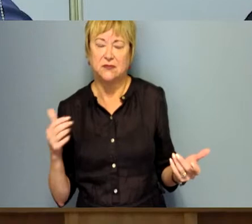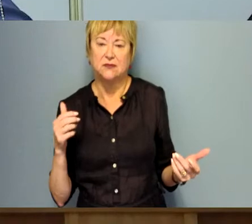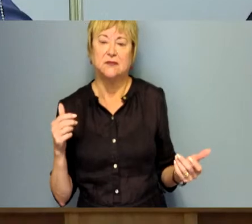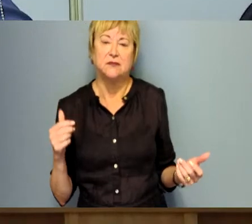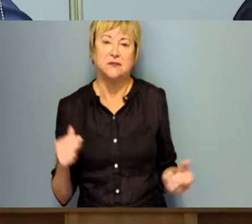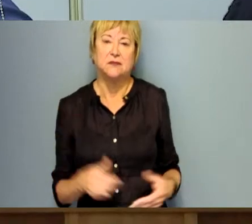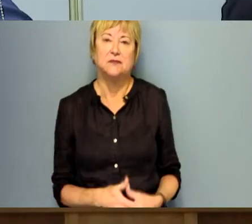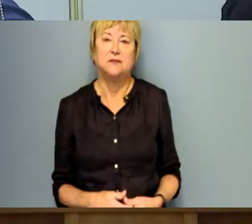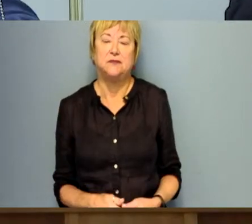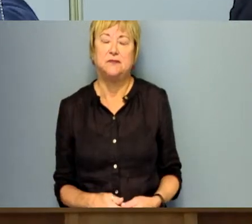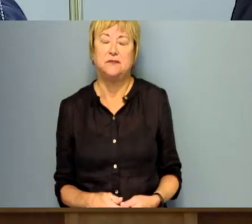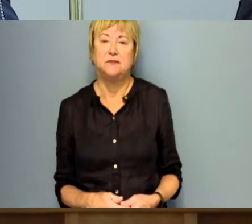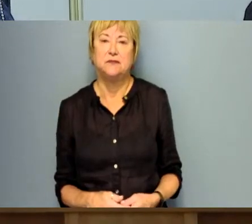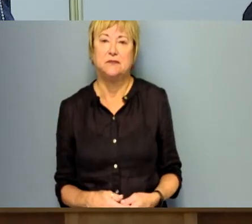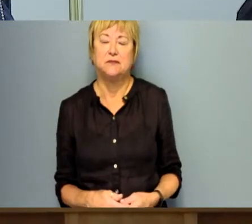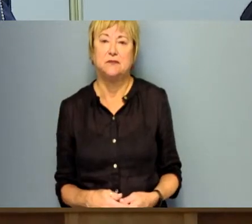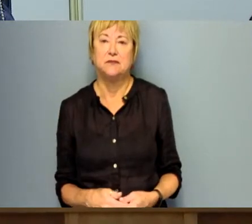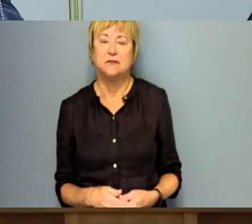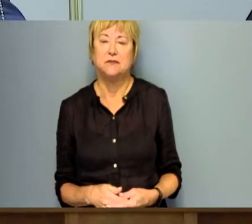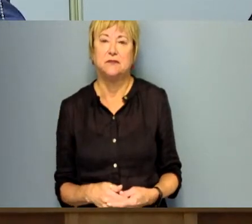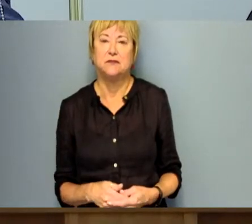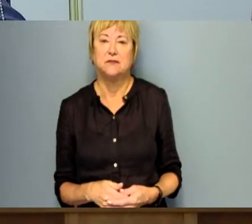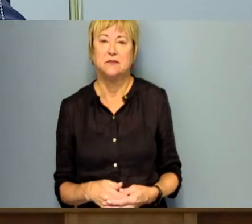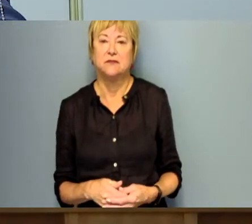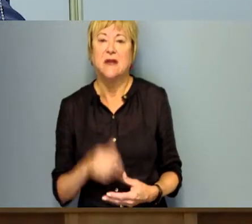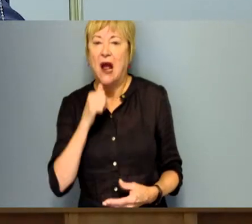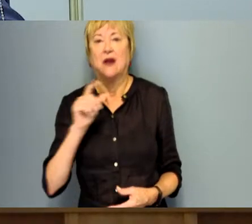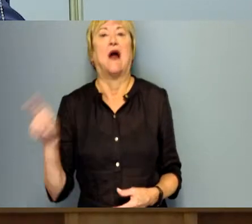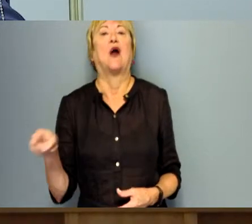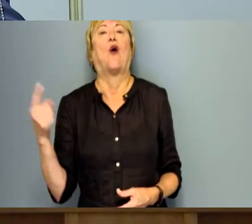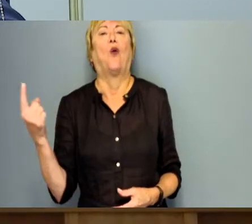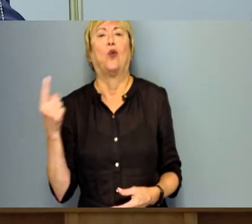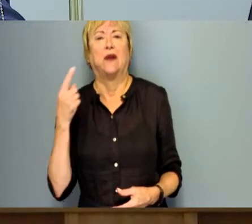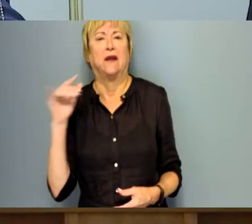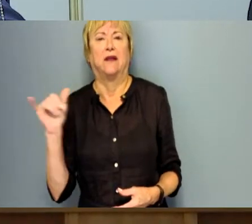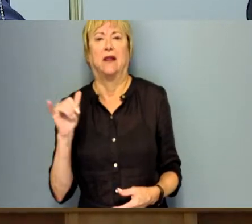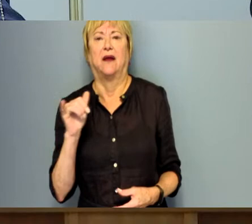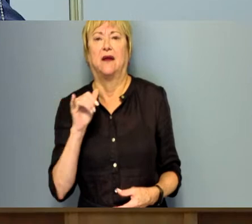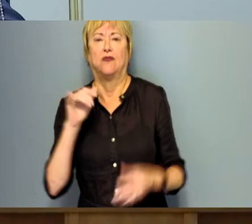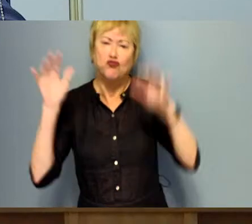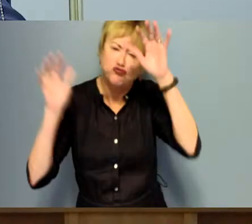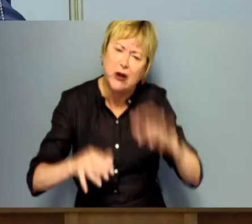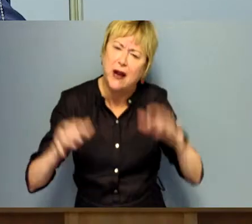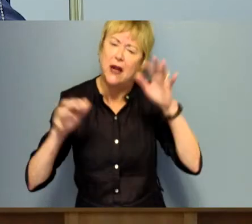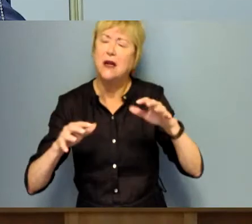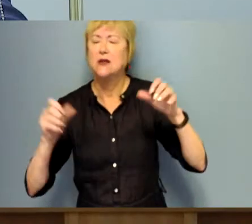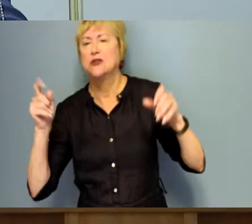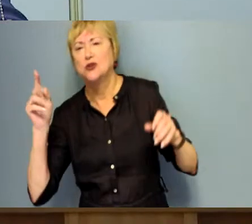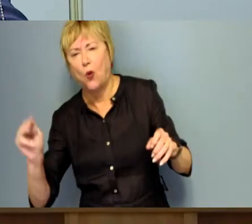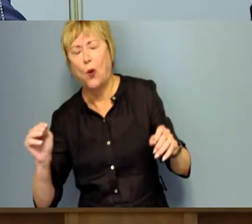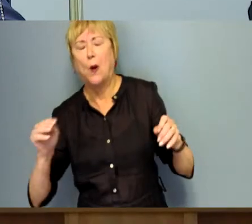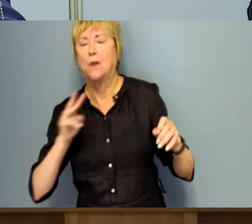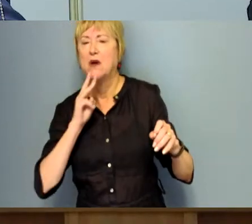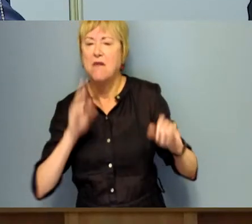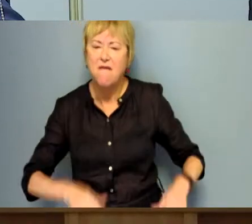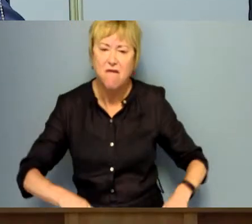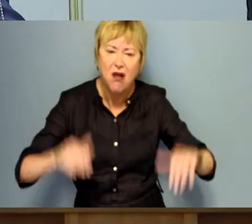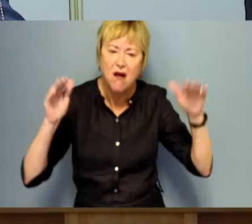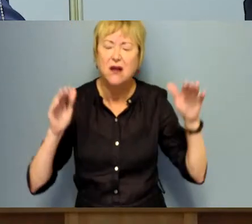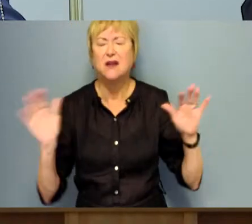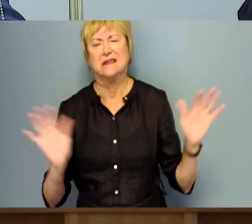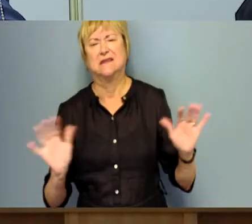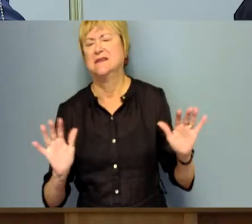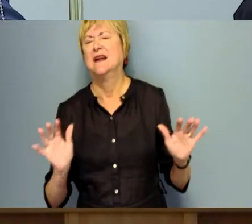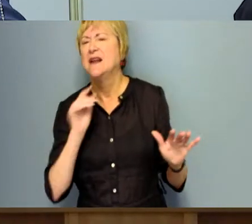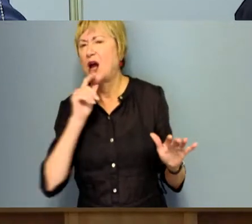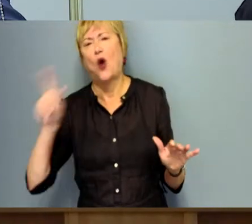about some of the bigger issues like flash flooding and rainstorms and things that seem to have happened a lot over the past couple of years for